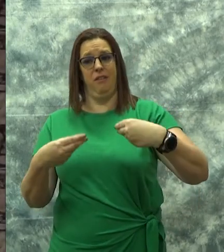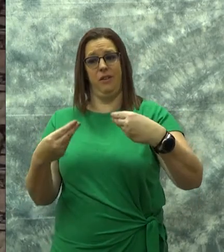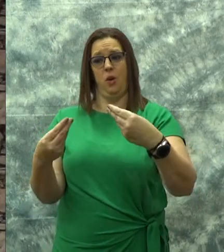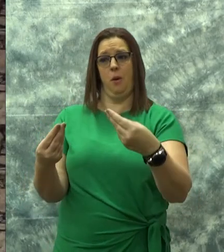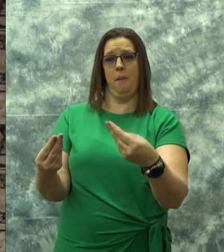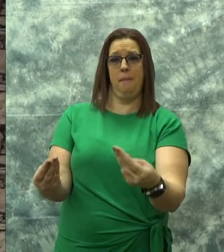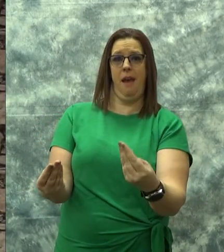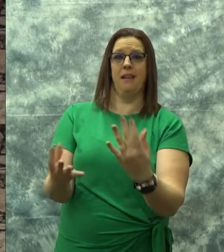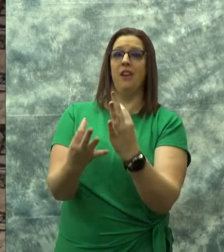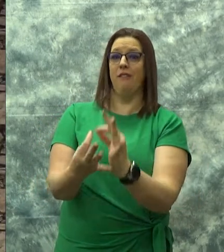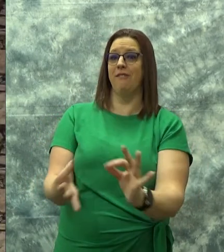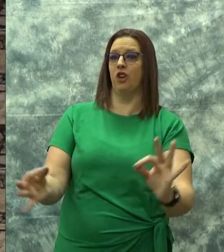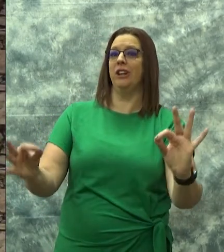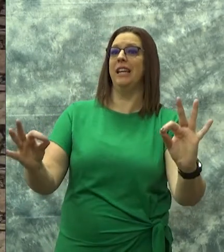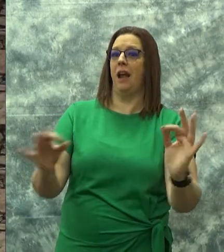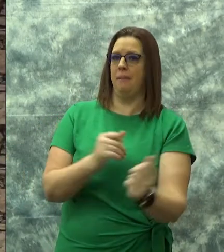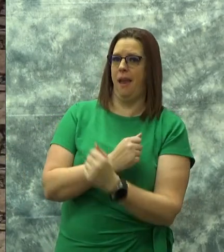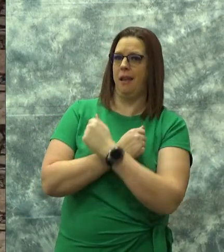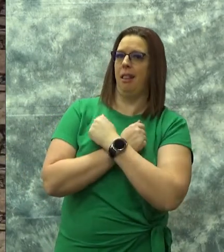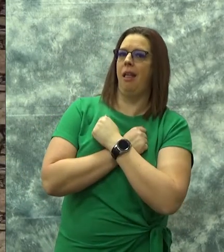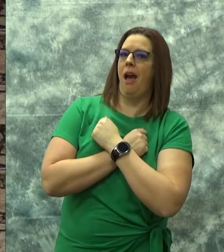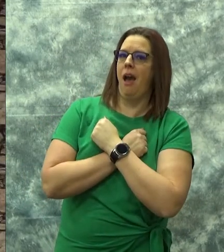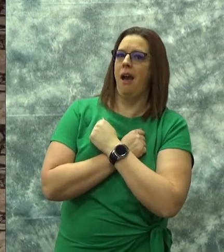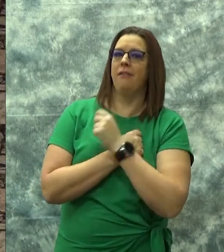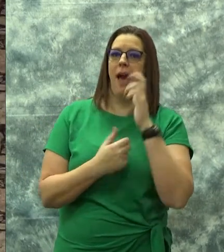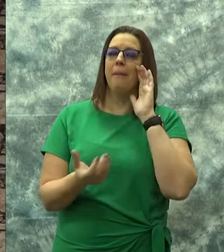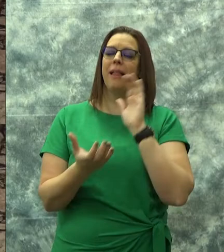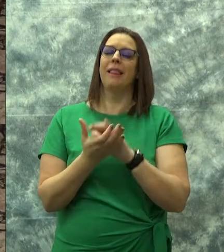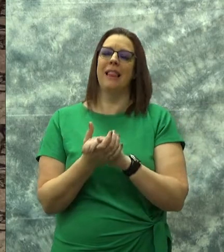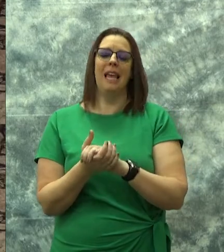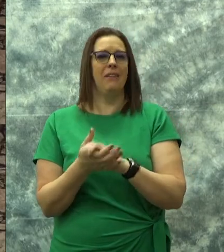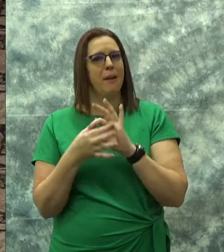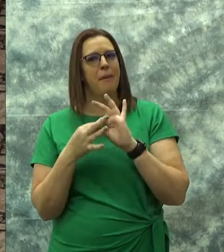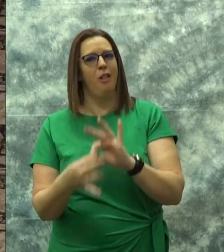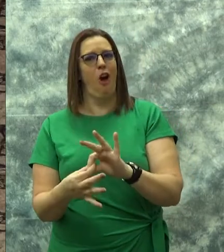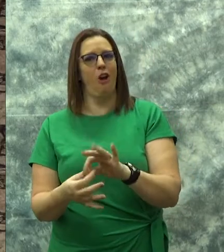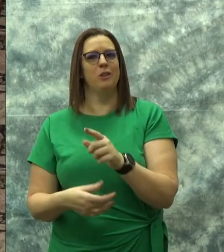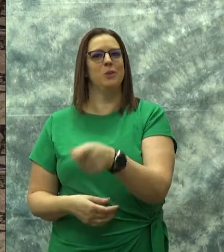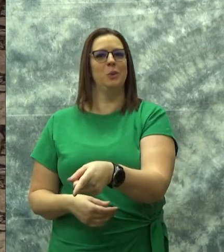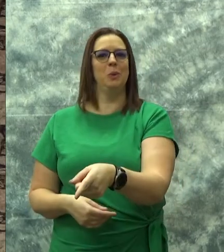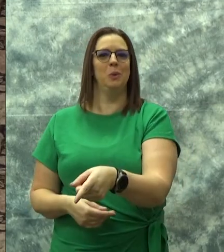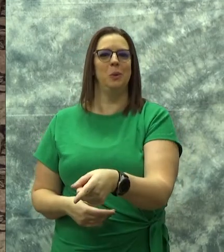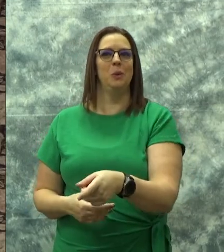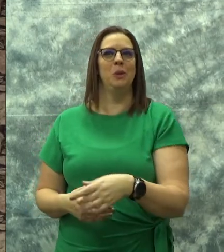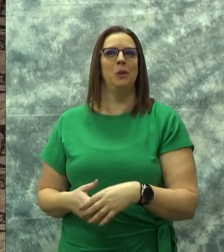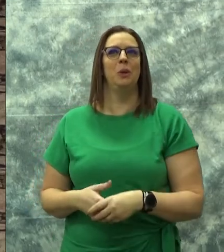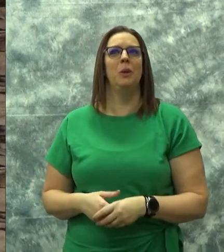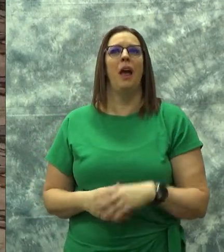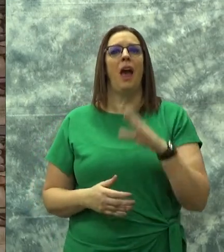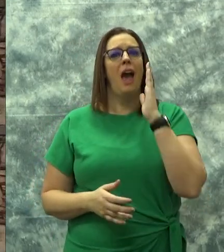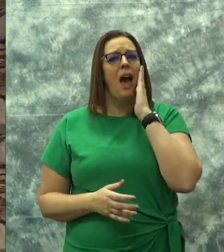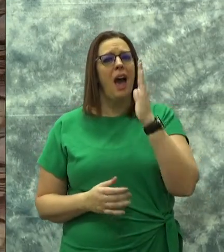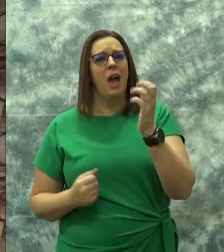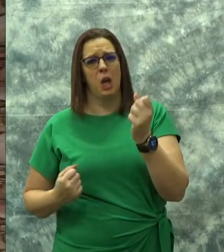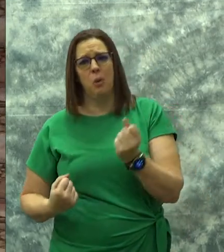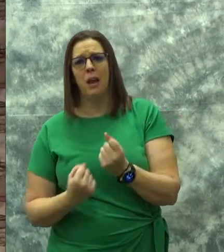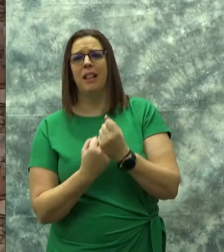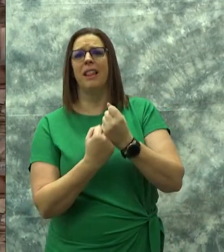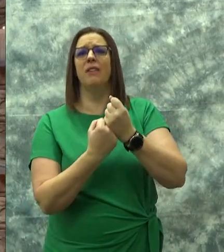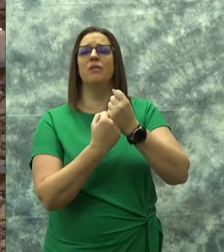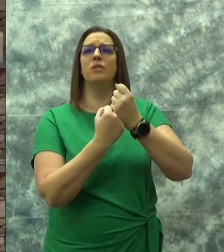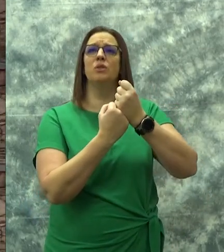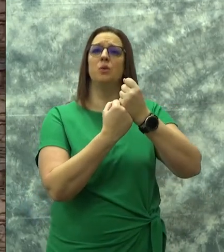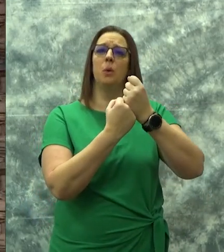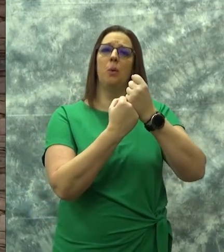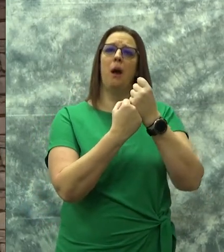I give you back your freedom now. I believe it belongs to you. I